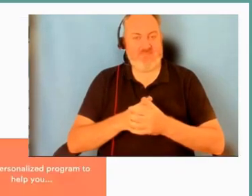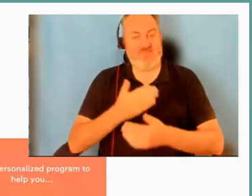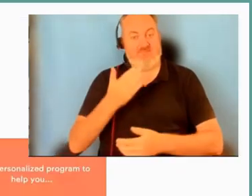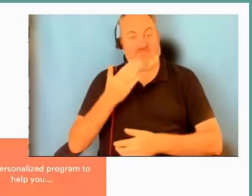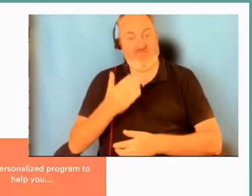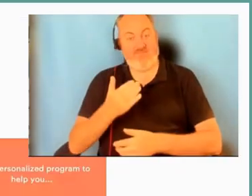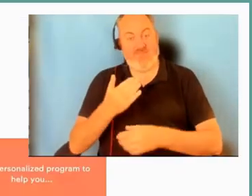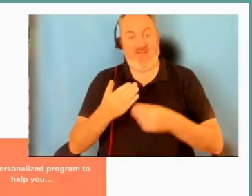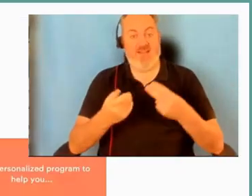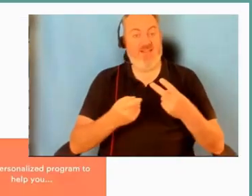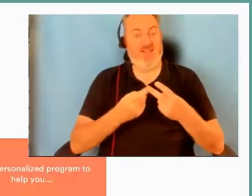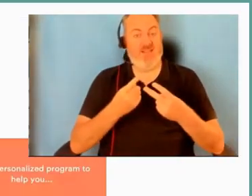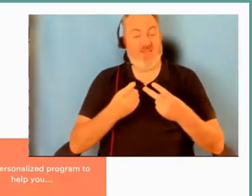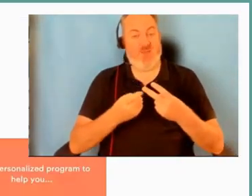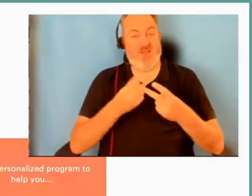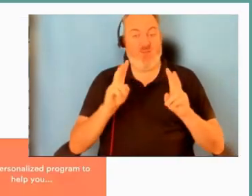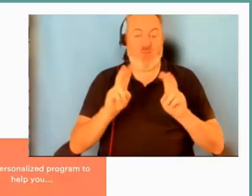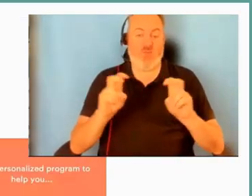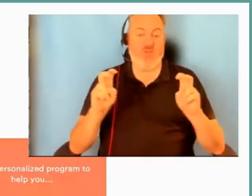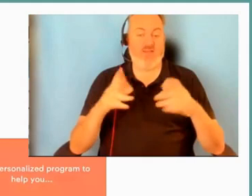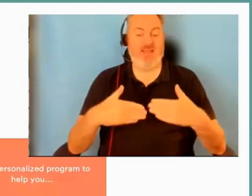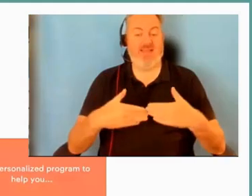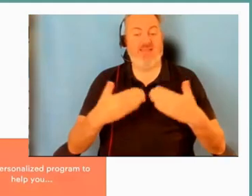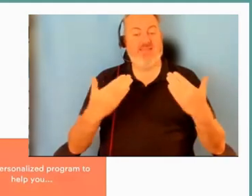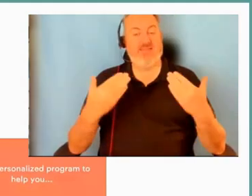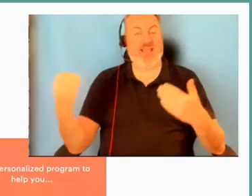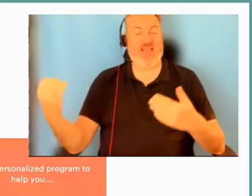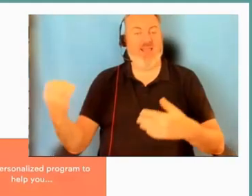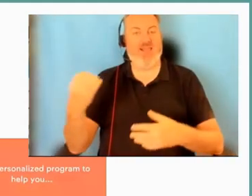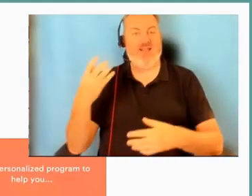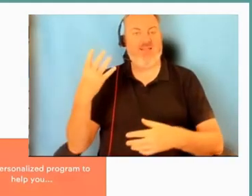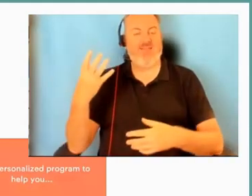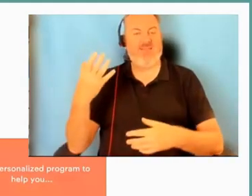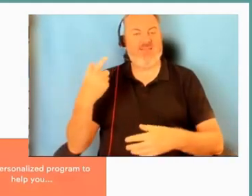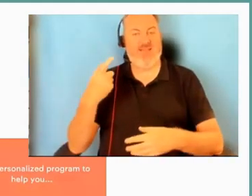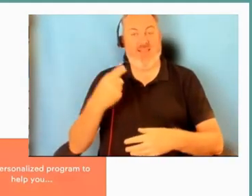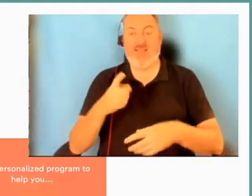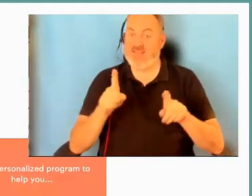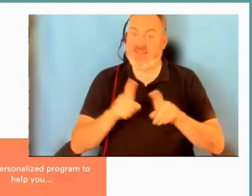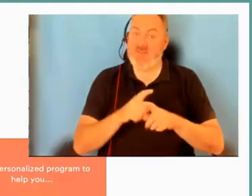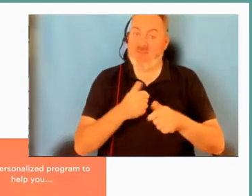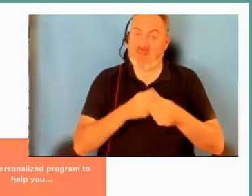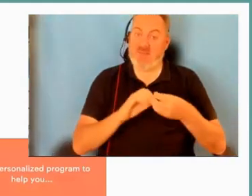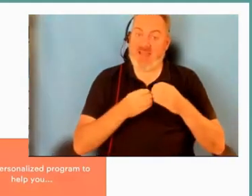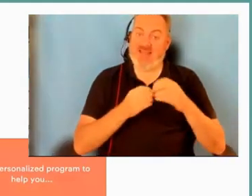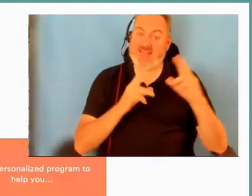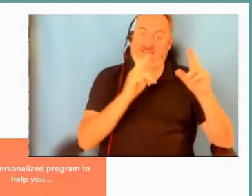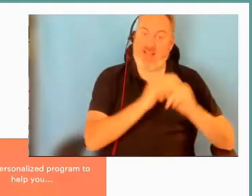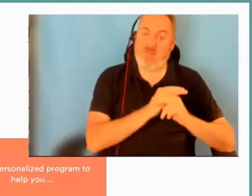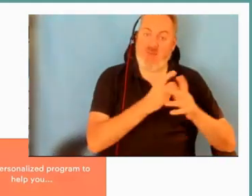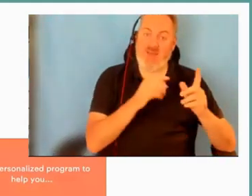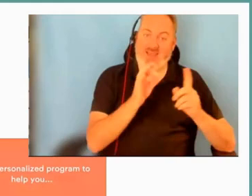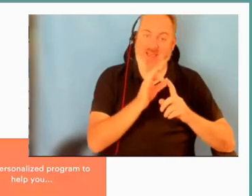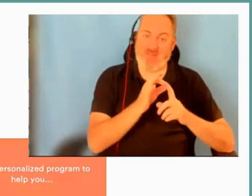Just moving on now to a program called Daylight. And Daylight is developed by the same company as Sleepio, which is